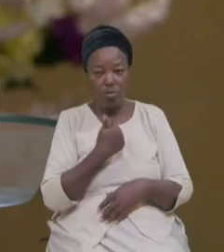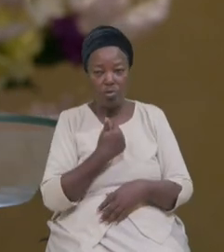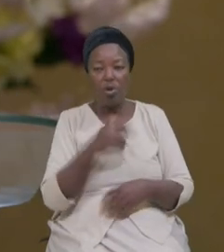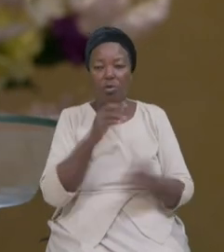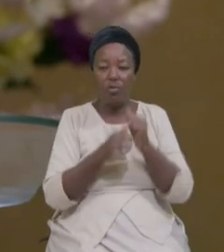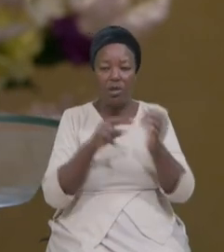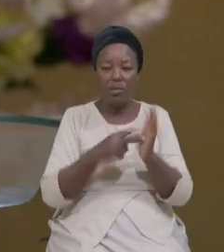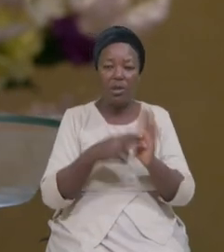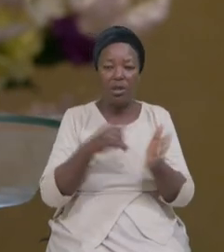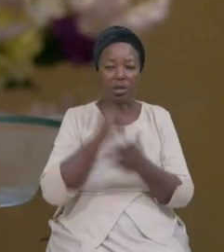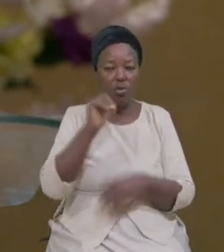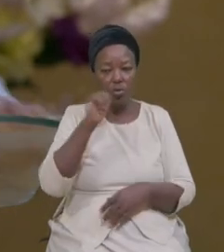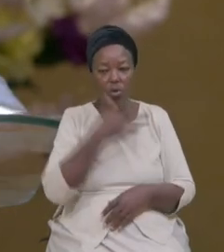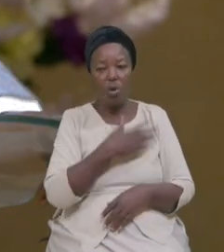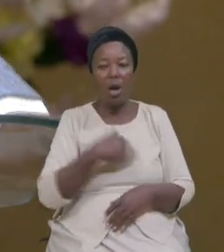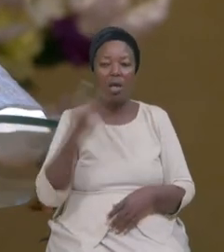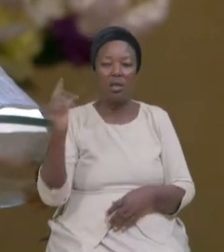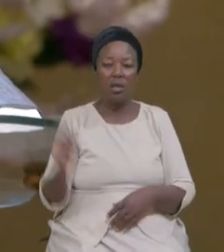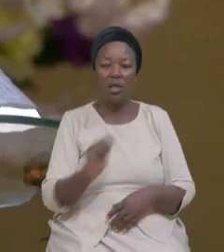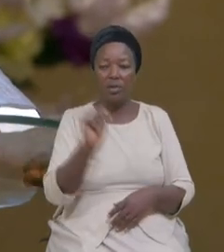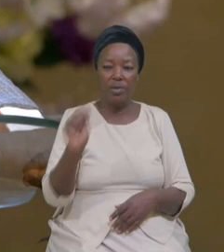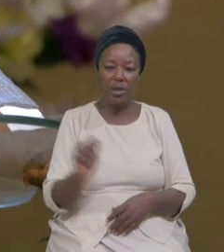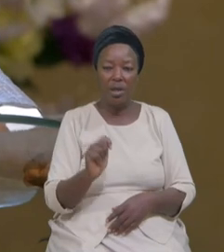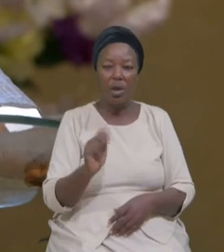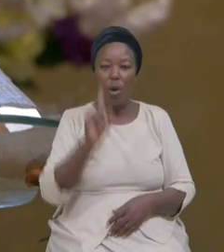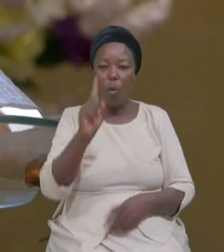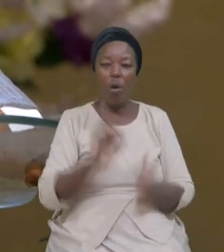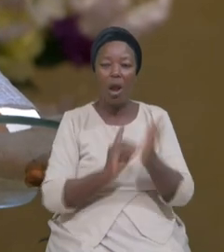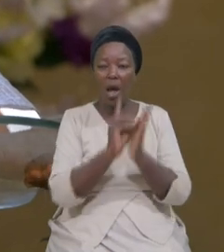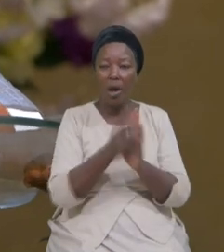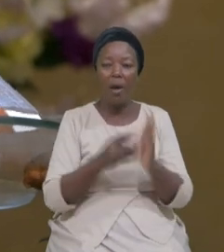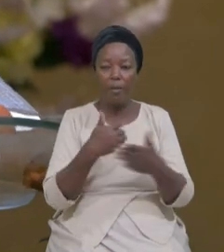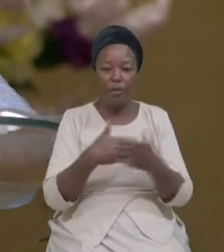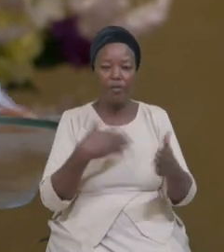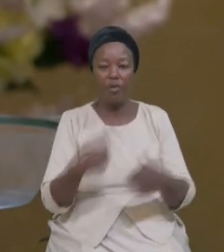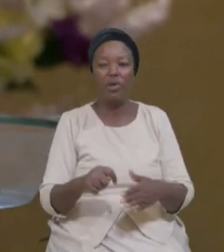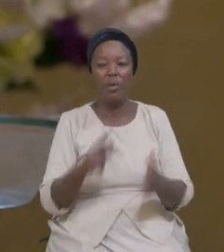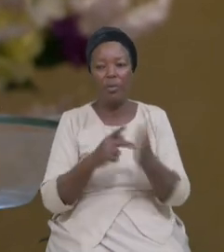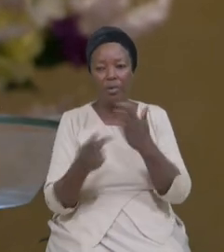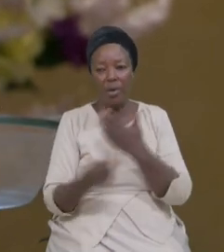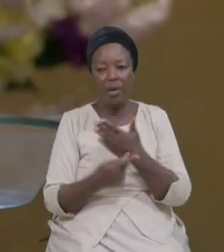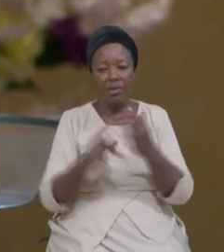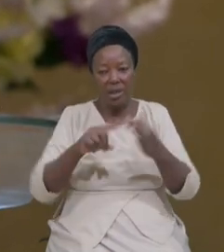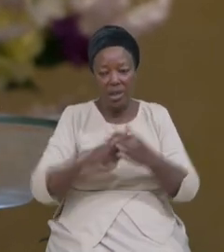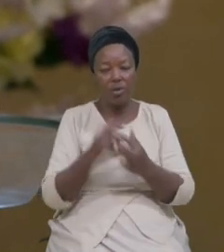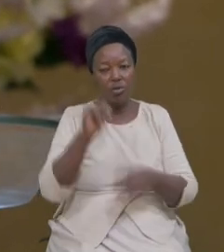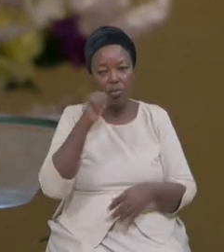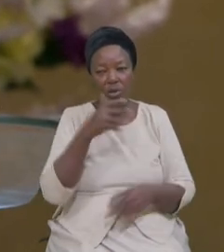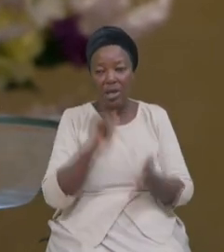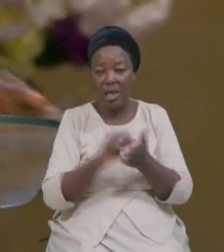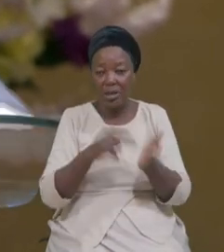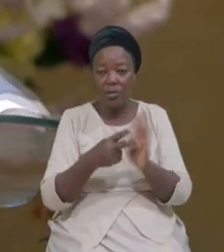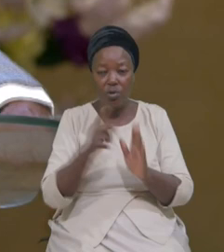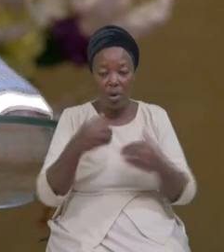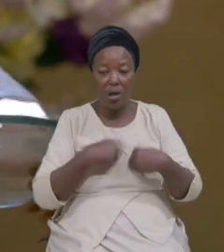Tuesday. Don't forget, 1 hour before the crusade. That means that you have to be here by 4 o'clock.